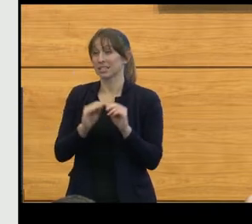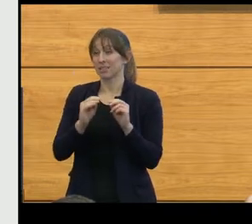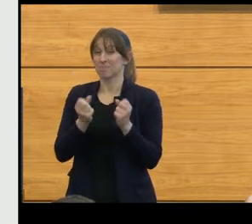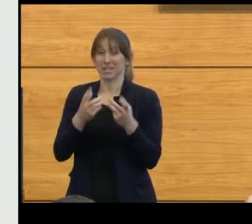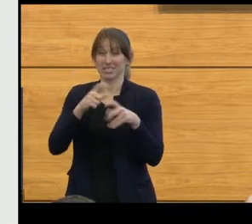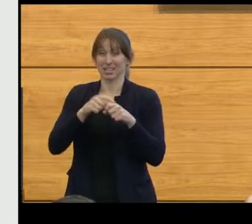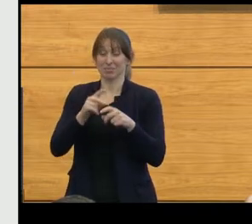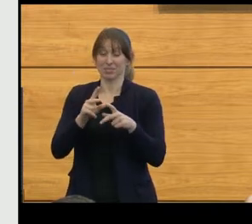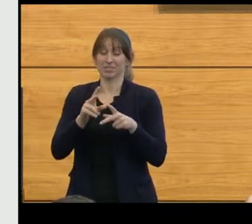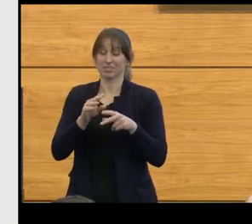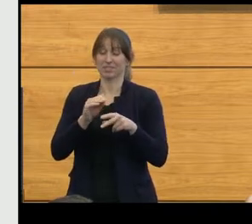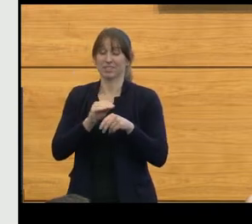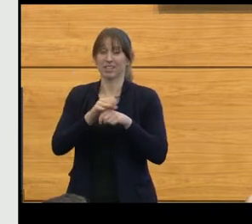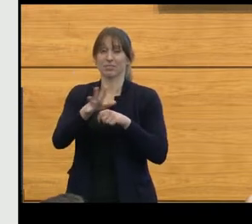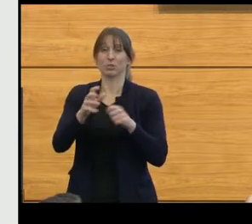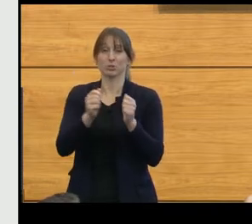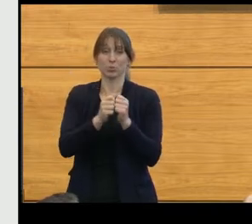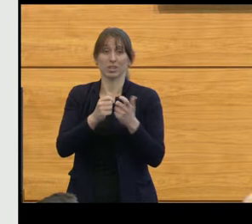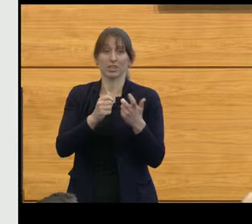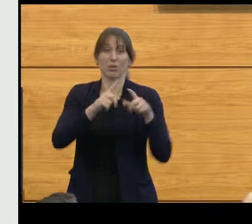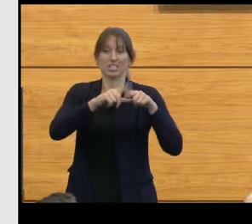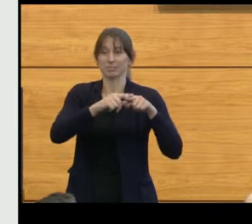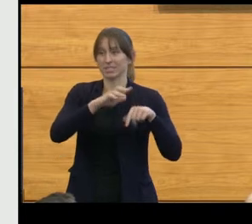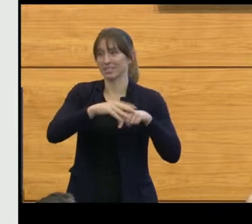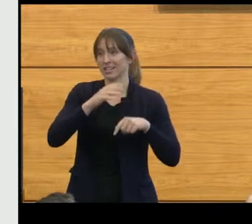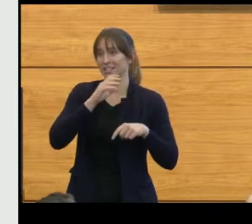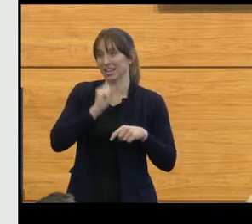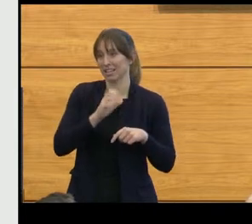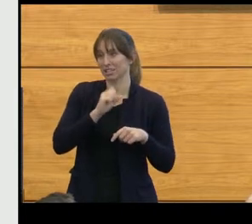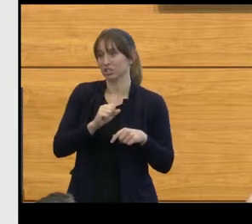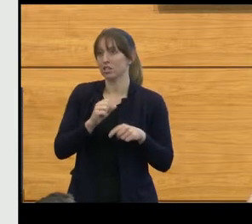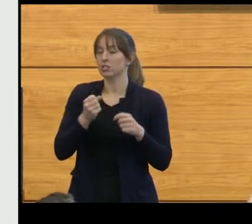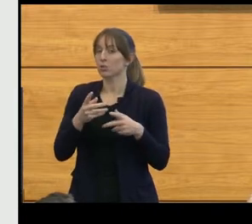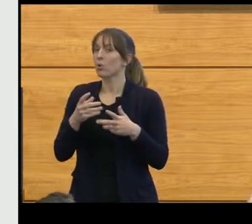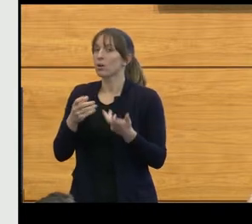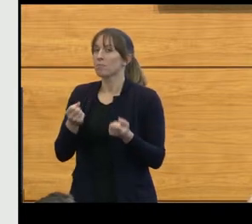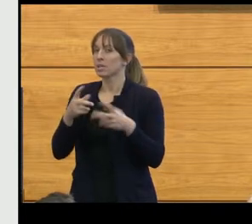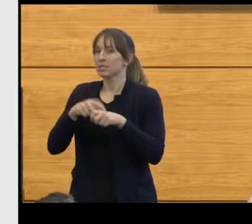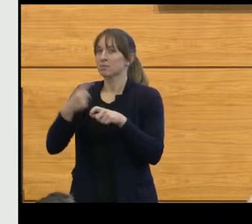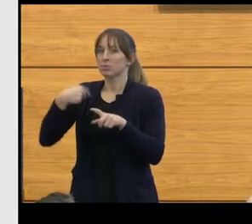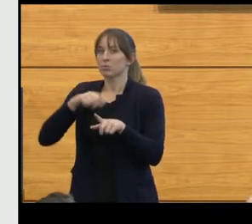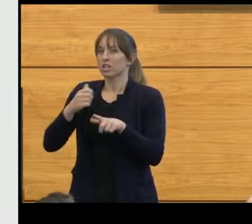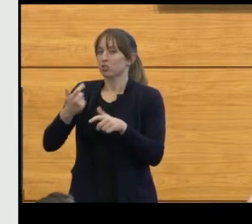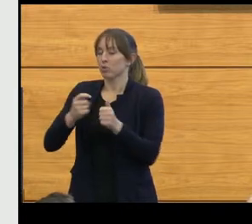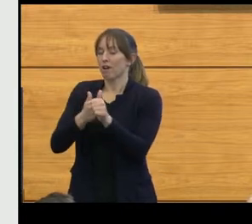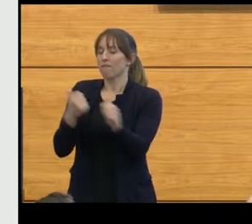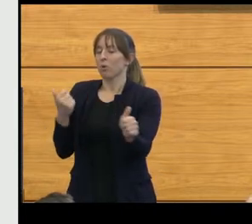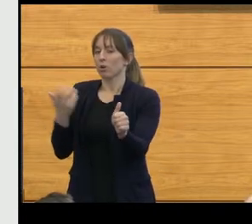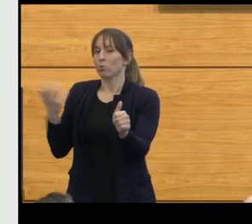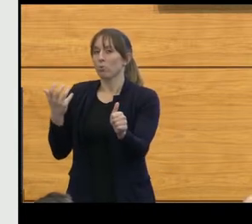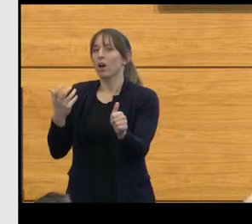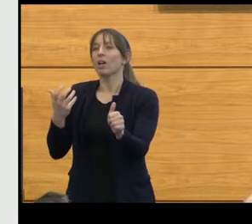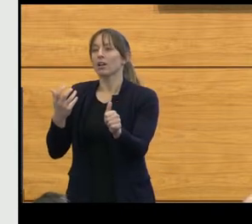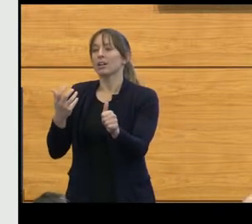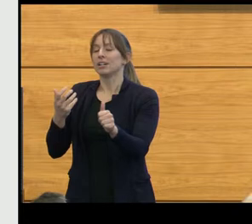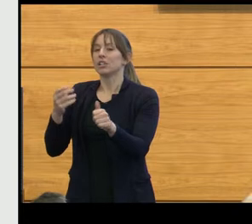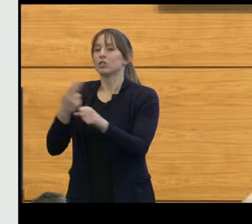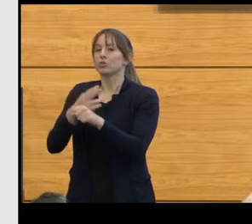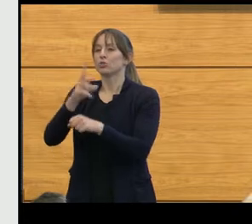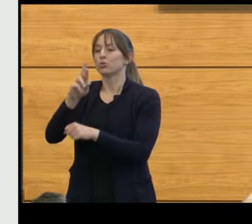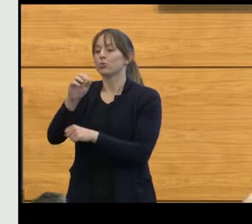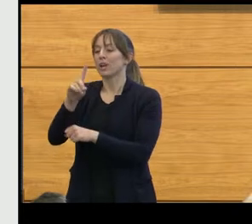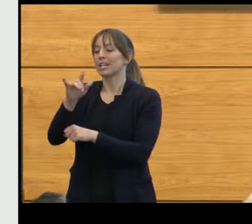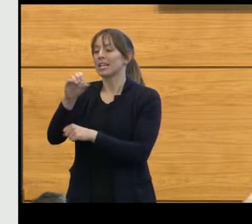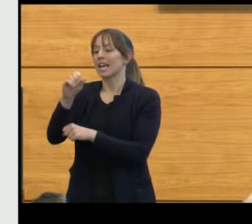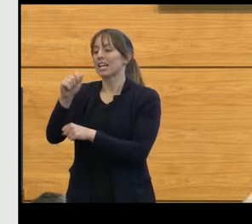that's influenced our ability to treat children under the age of 5 with radiation. That's something we really avoid at this point. We're now choosing